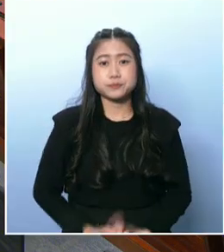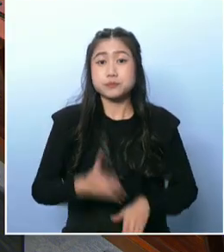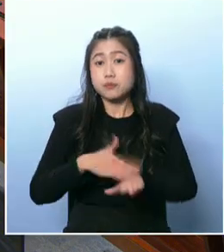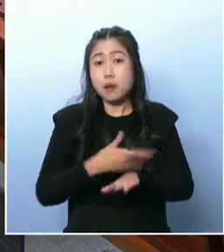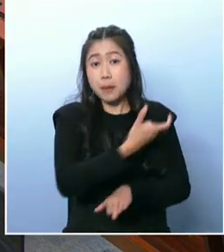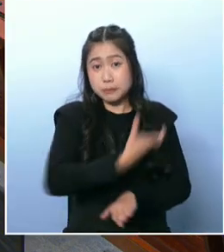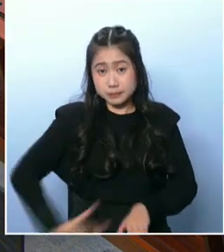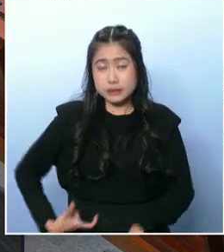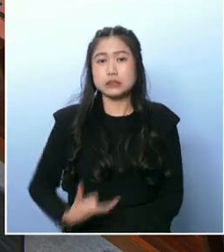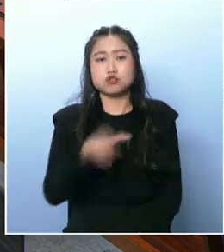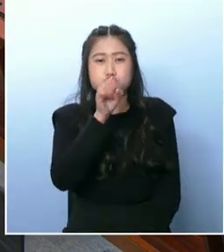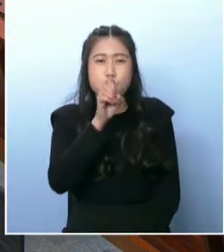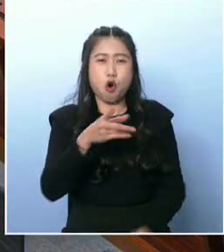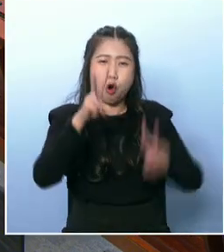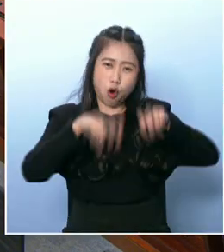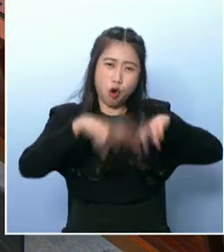Thank you, Chair.